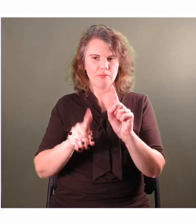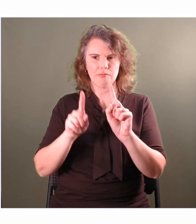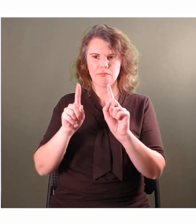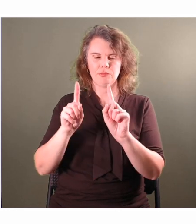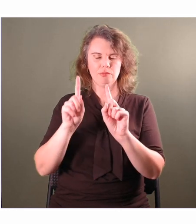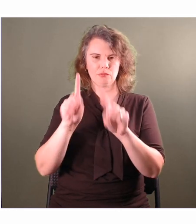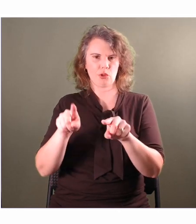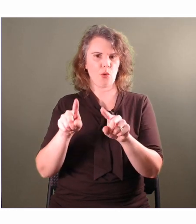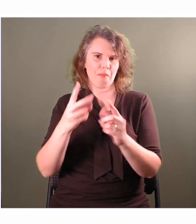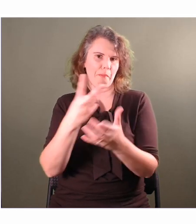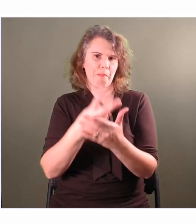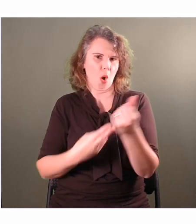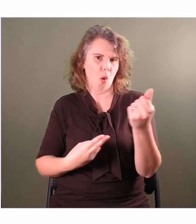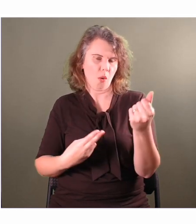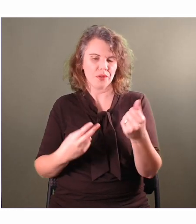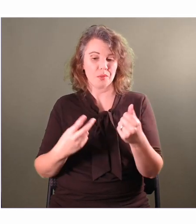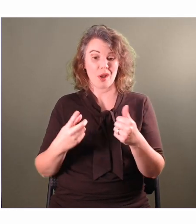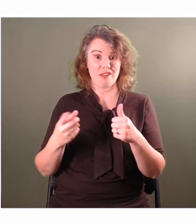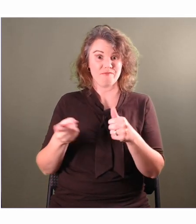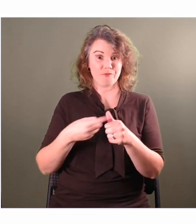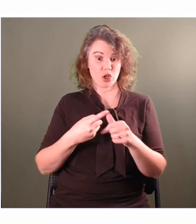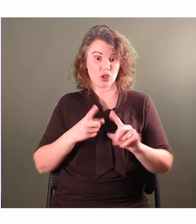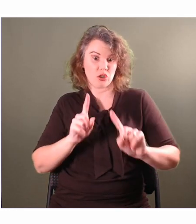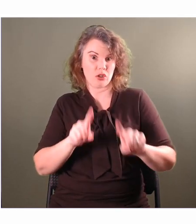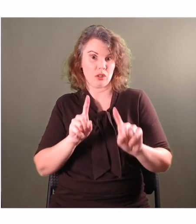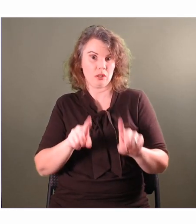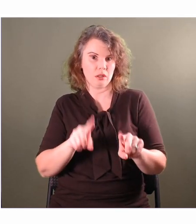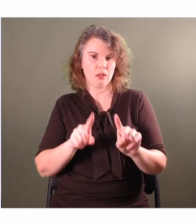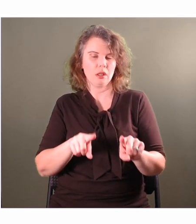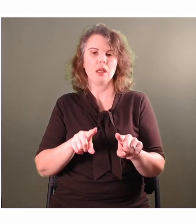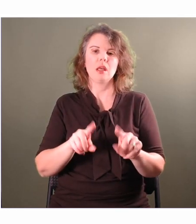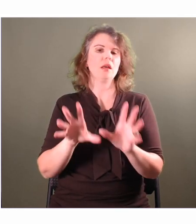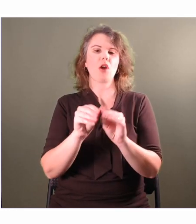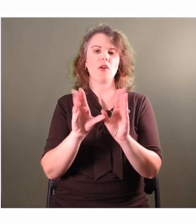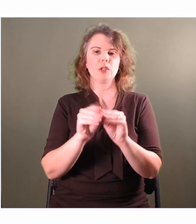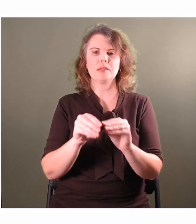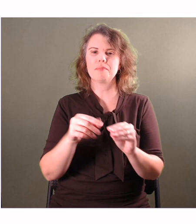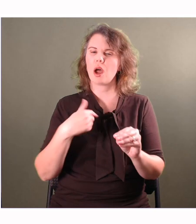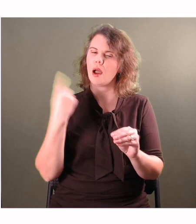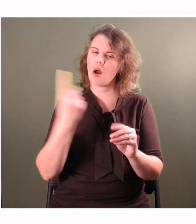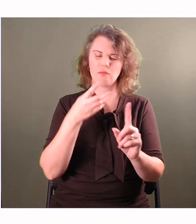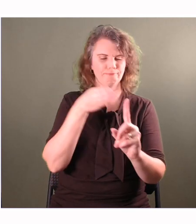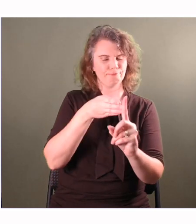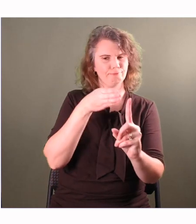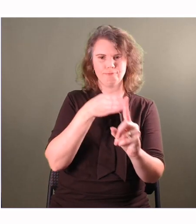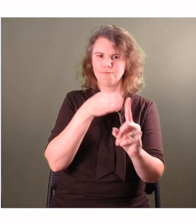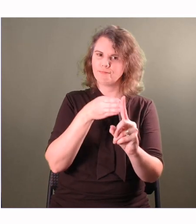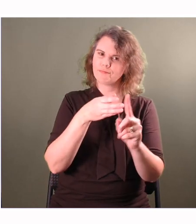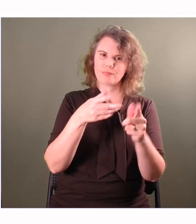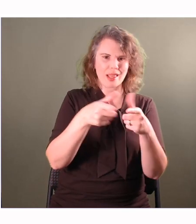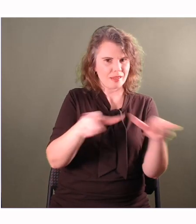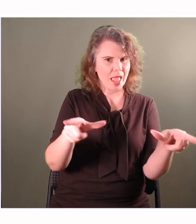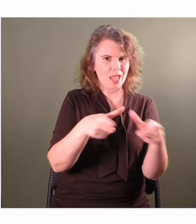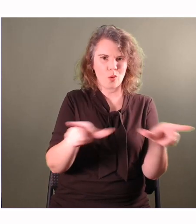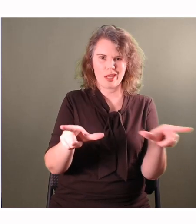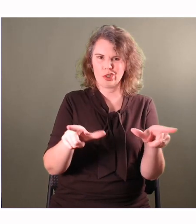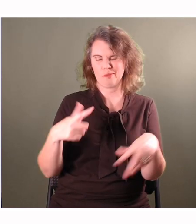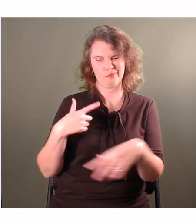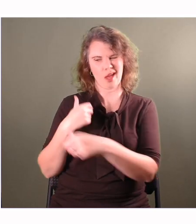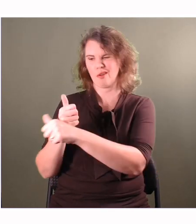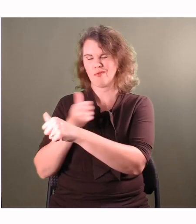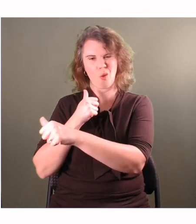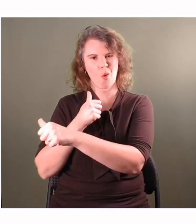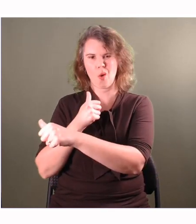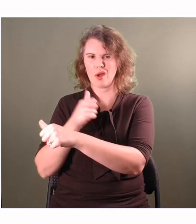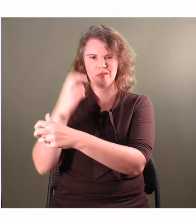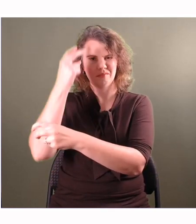same time. So when I first started out at Psychonomics, I used to always go to the language sessions and